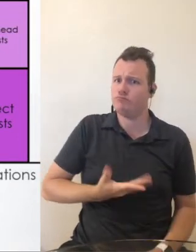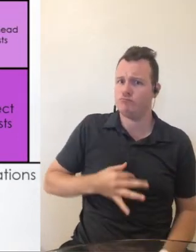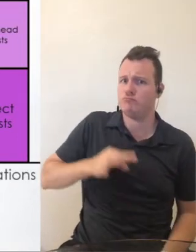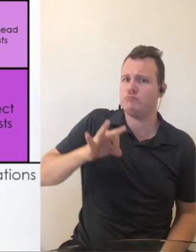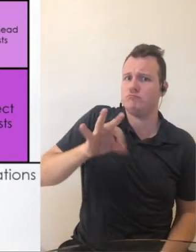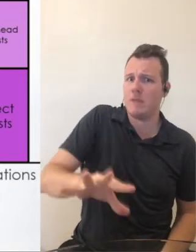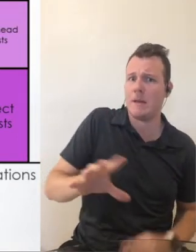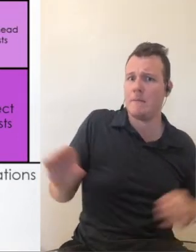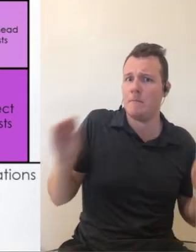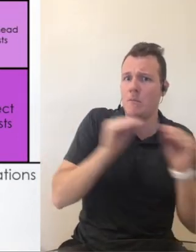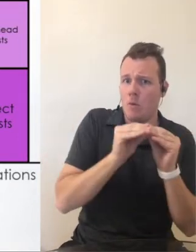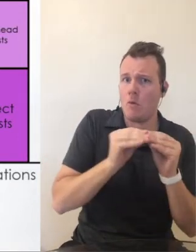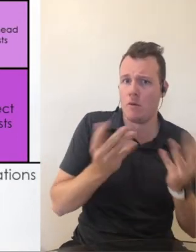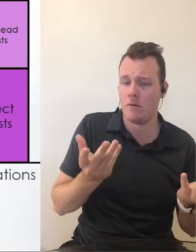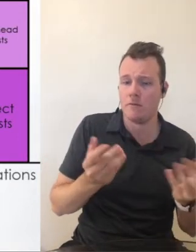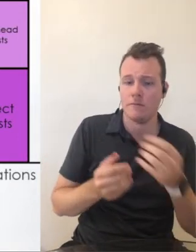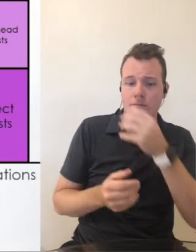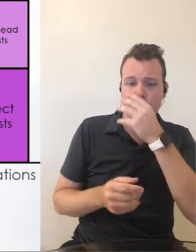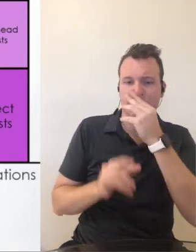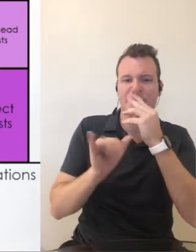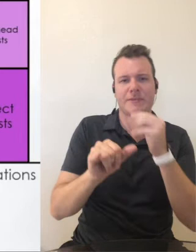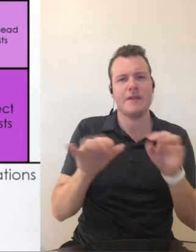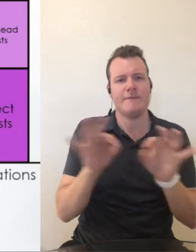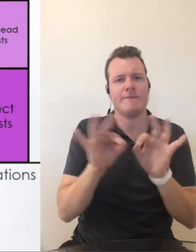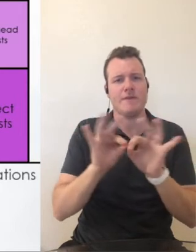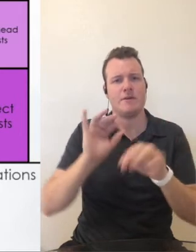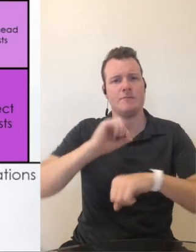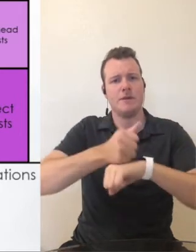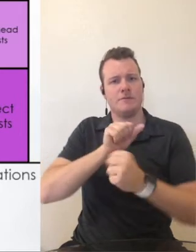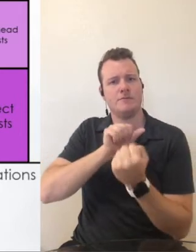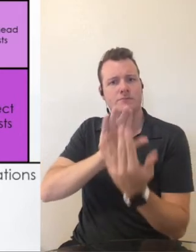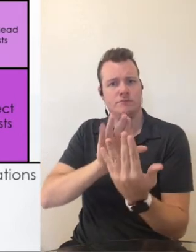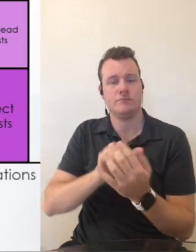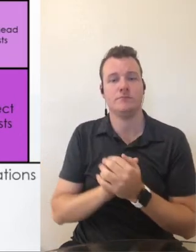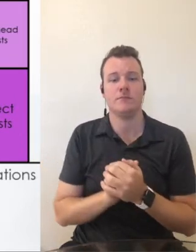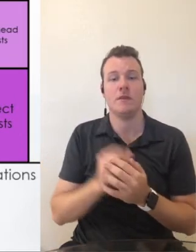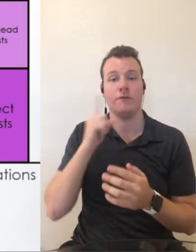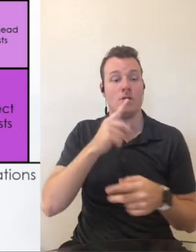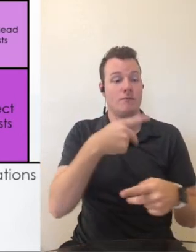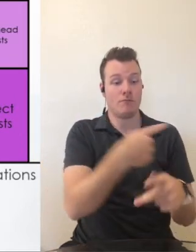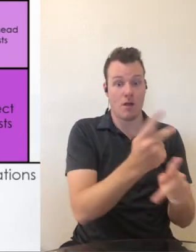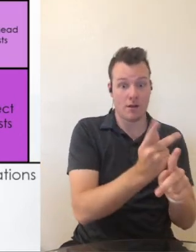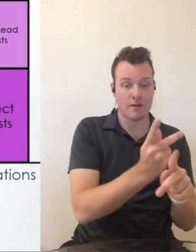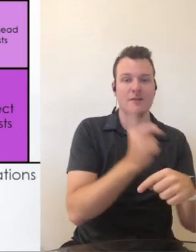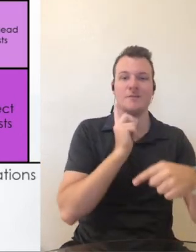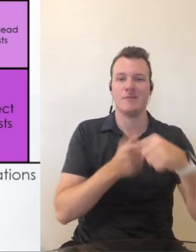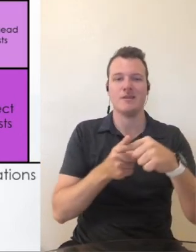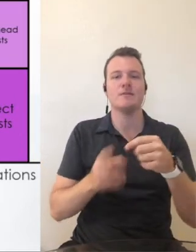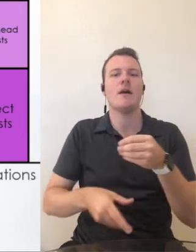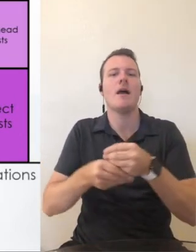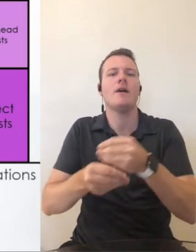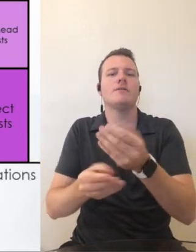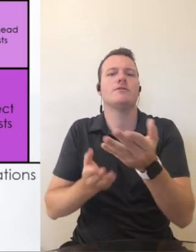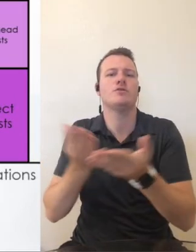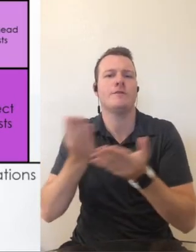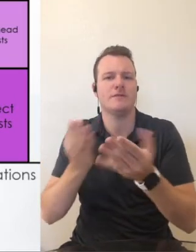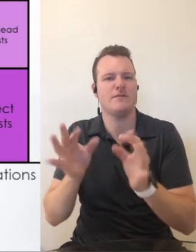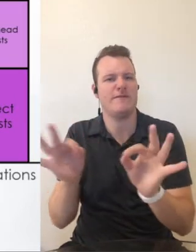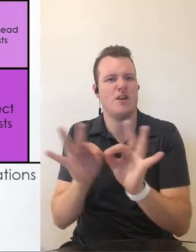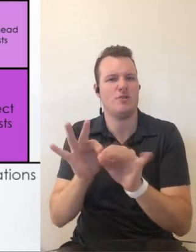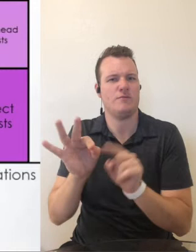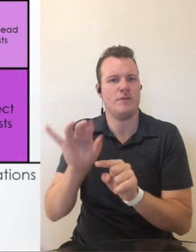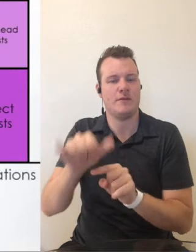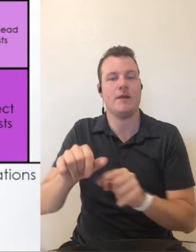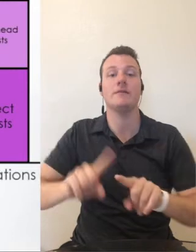pricing. You're not only paying for the product, but you're also paying for the added services that come with it. Okay, so that's